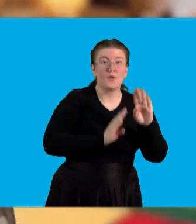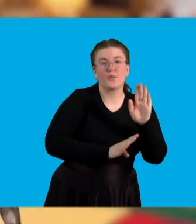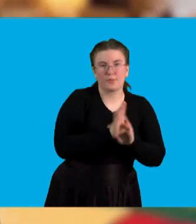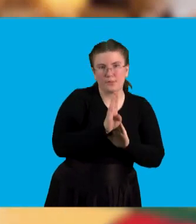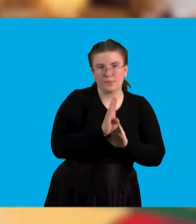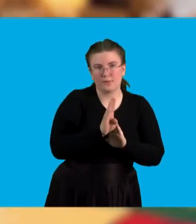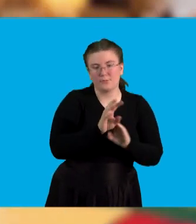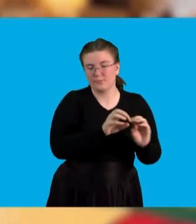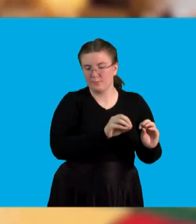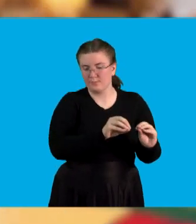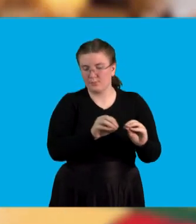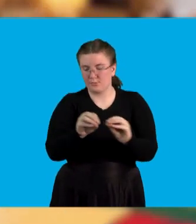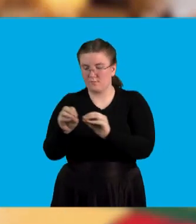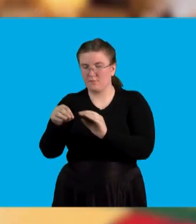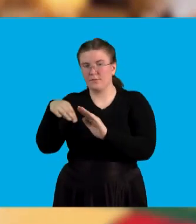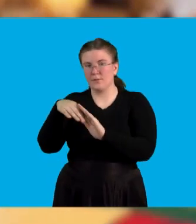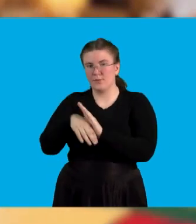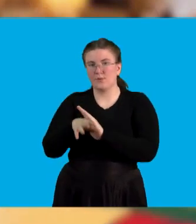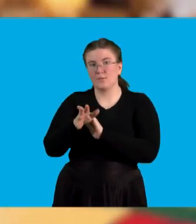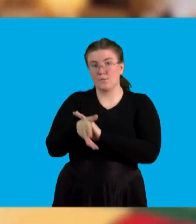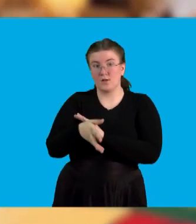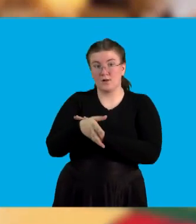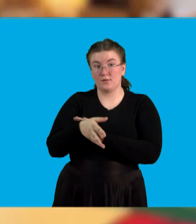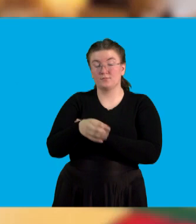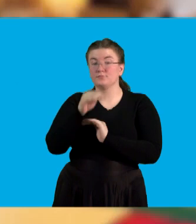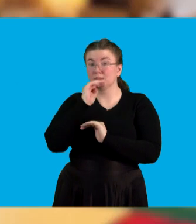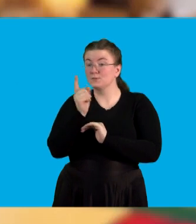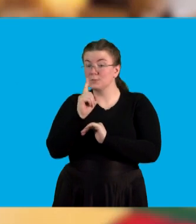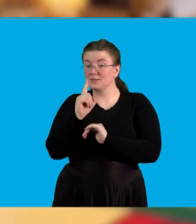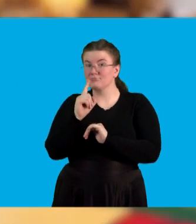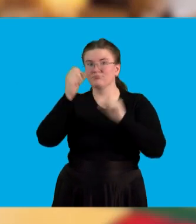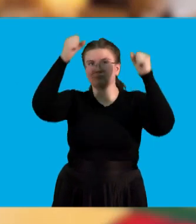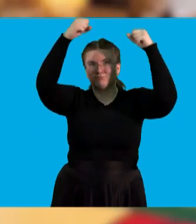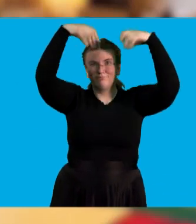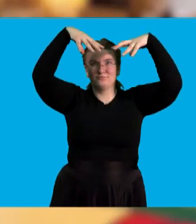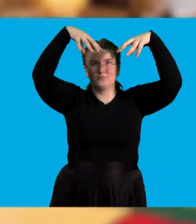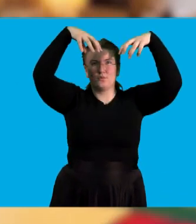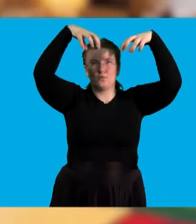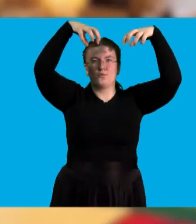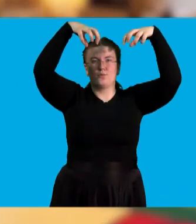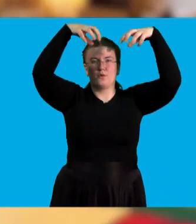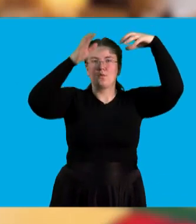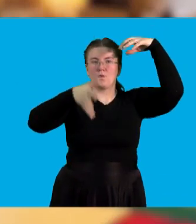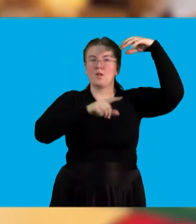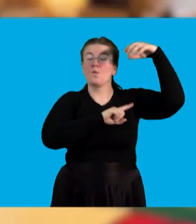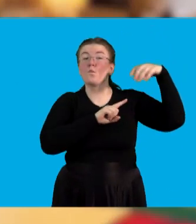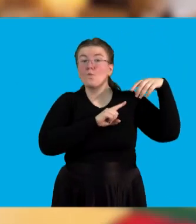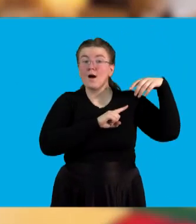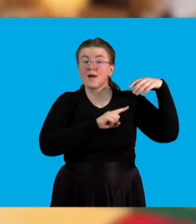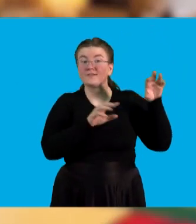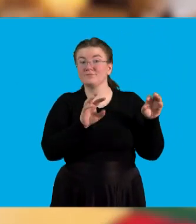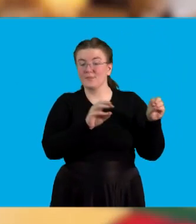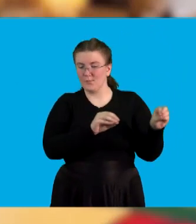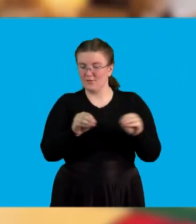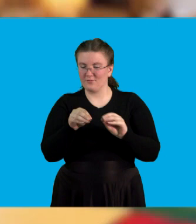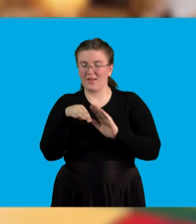the current is going to decrease, which then means the resistors are going to receive less current because the current has decreased.